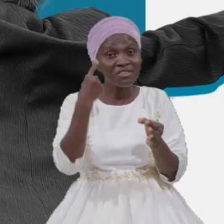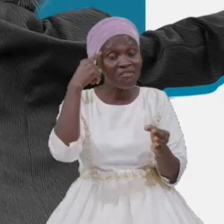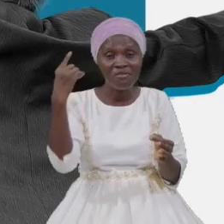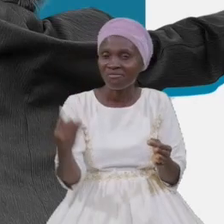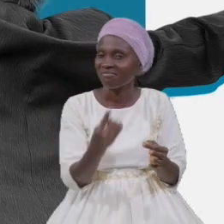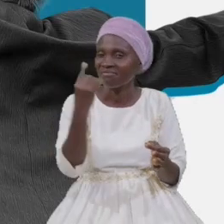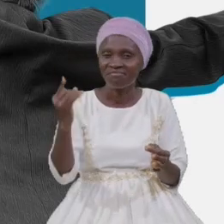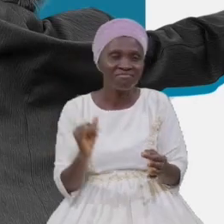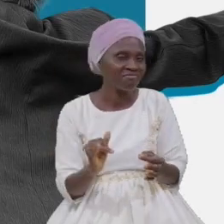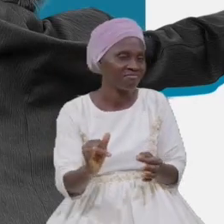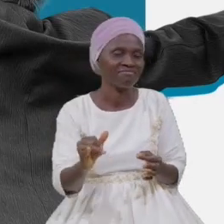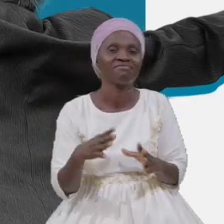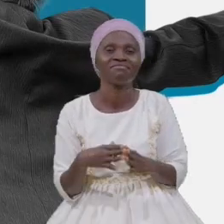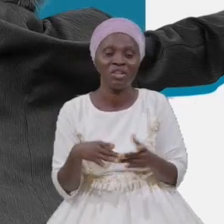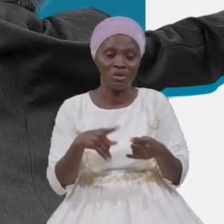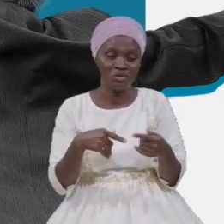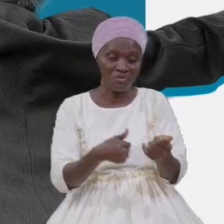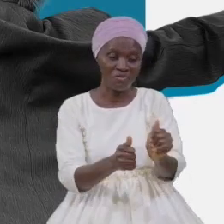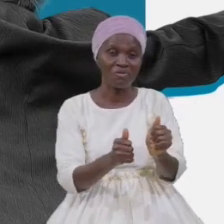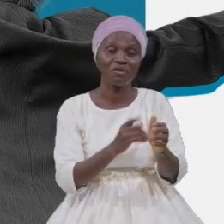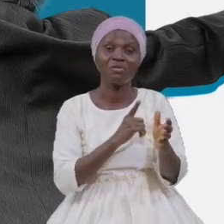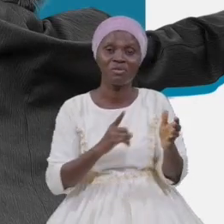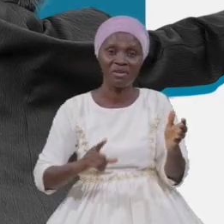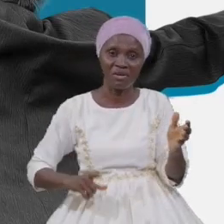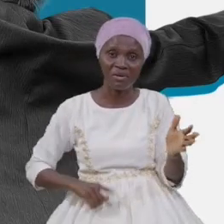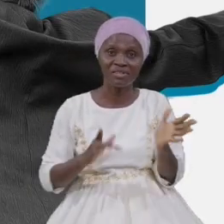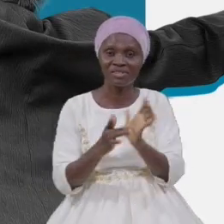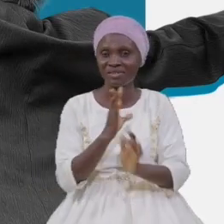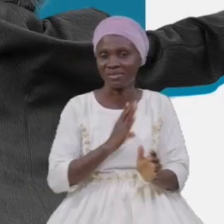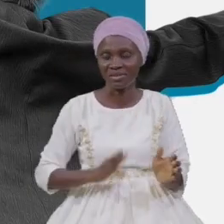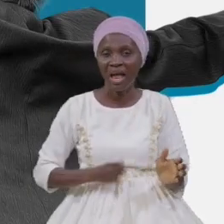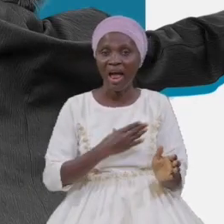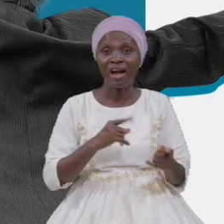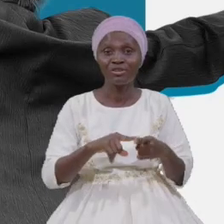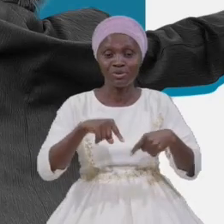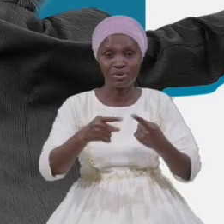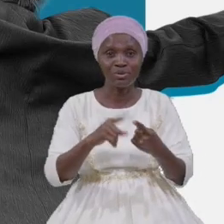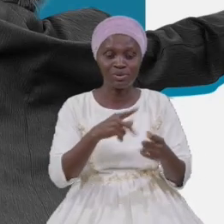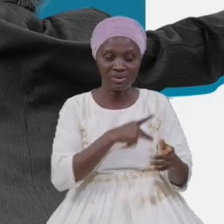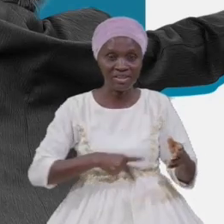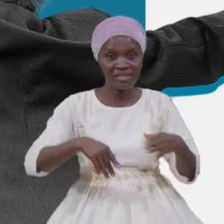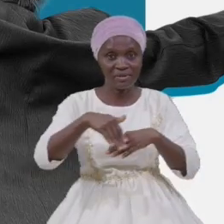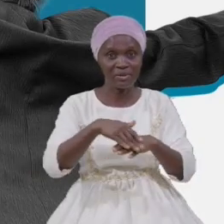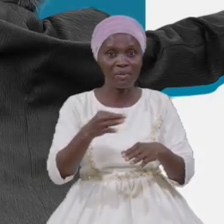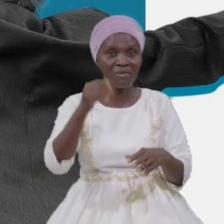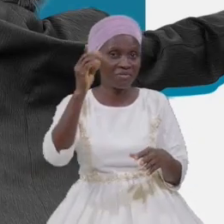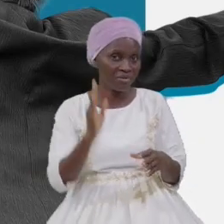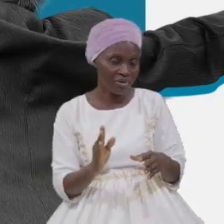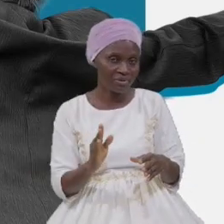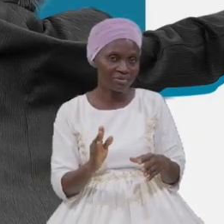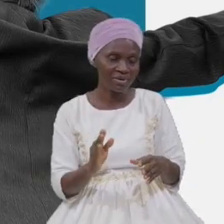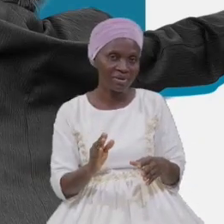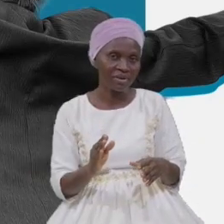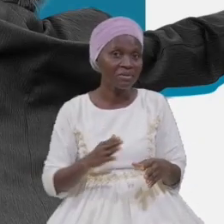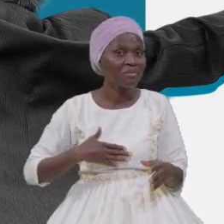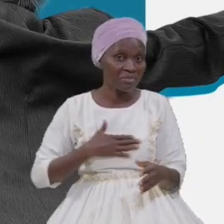Jesus Christ and to go into the kingdom of God. Please cooperate